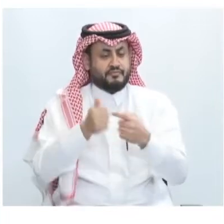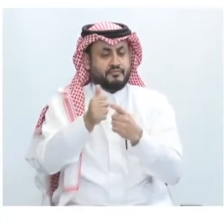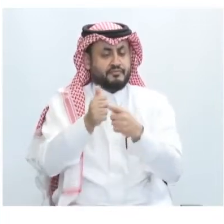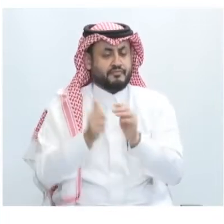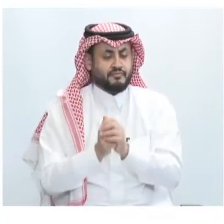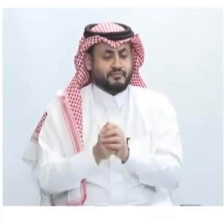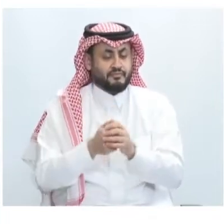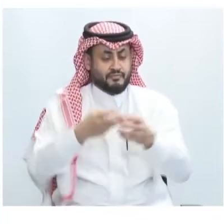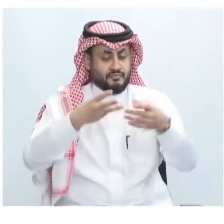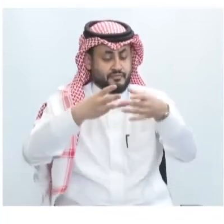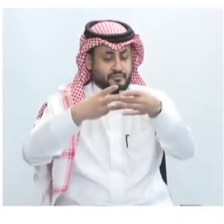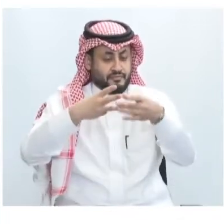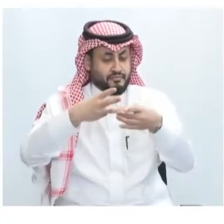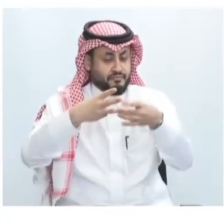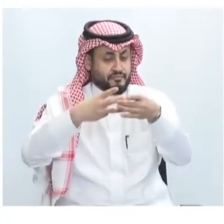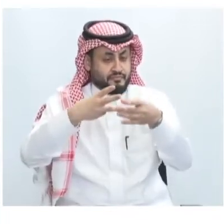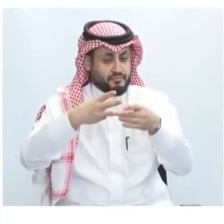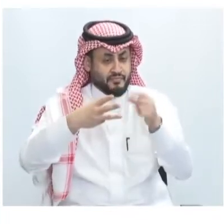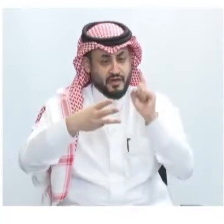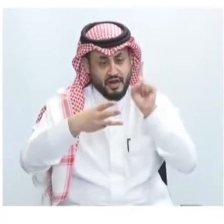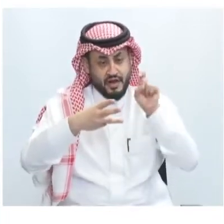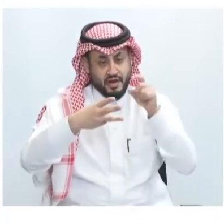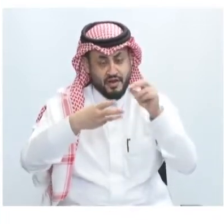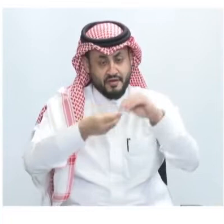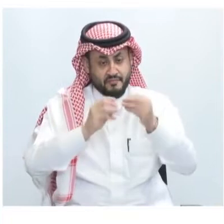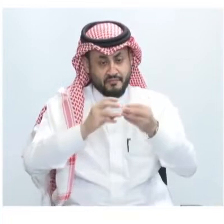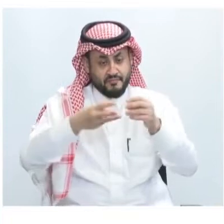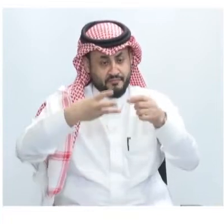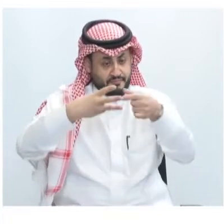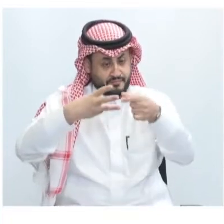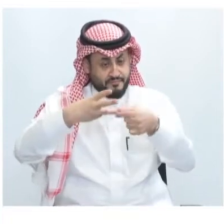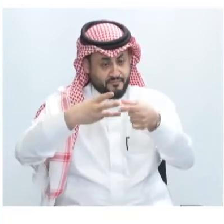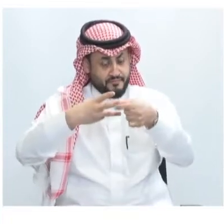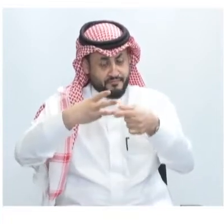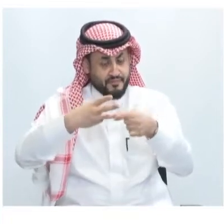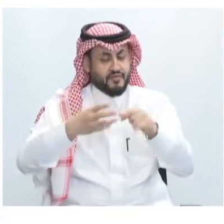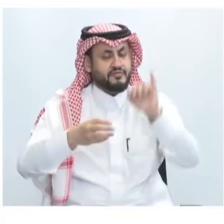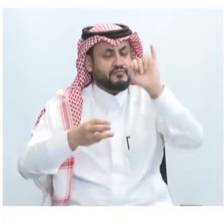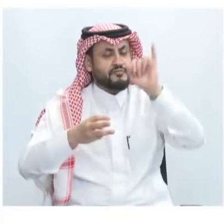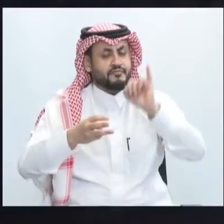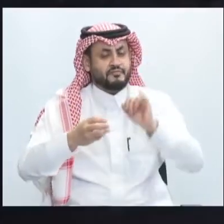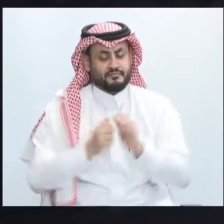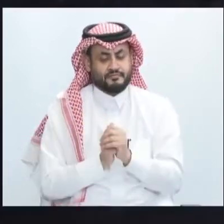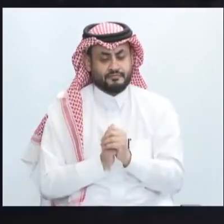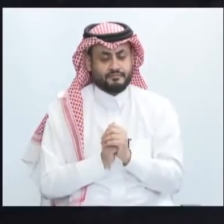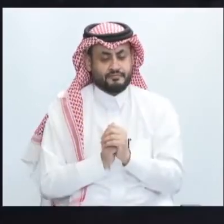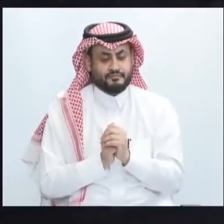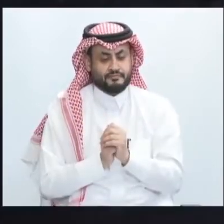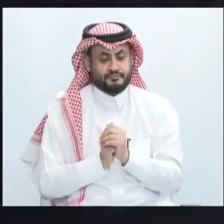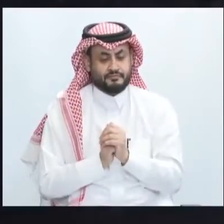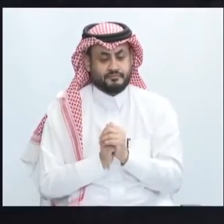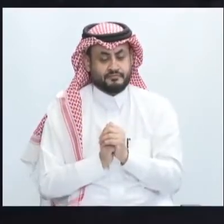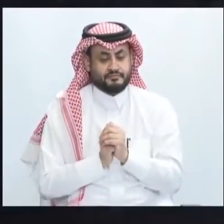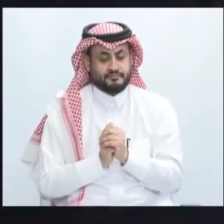A between the two gray lines. This is what? Short, short letter, short